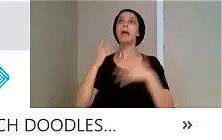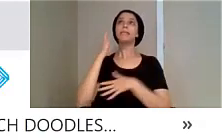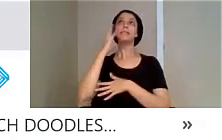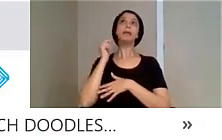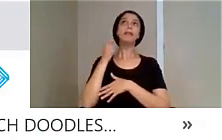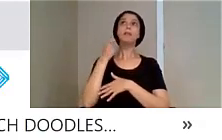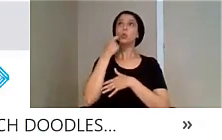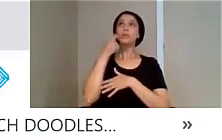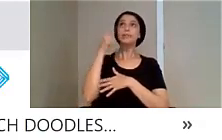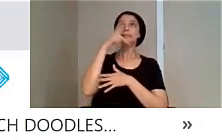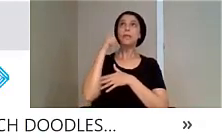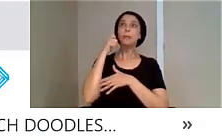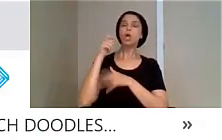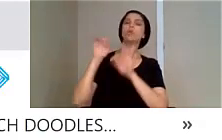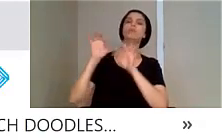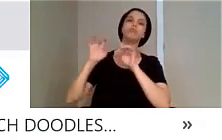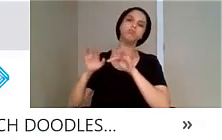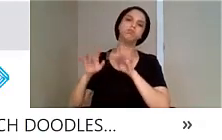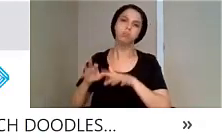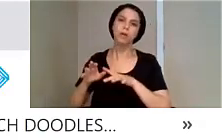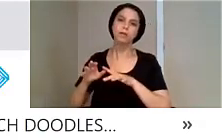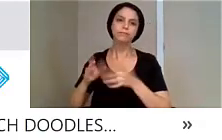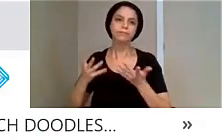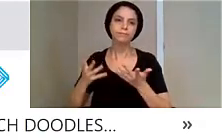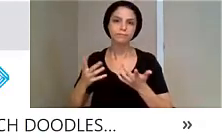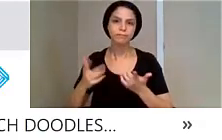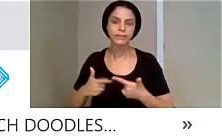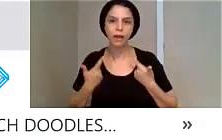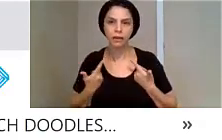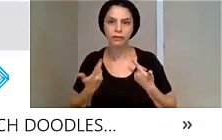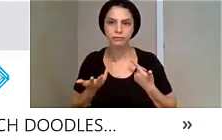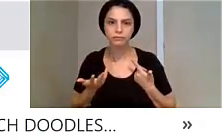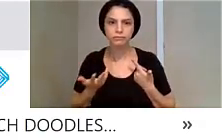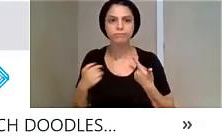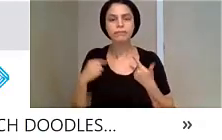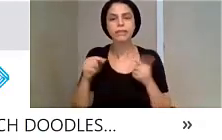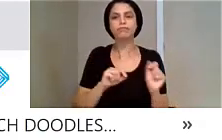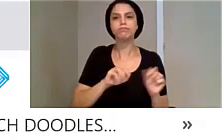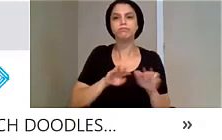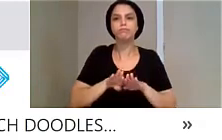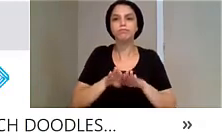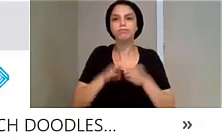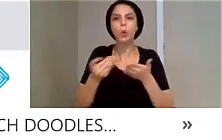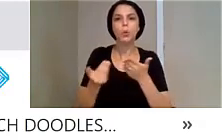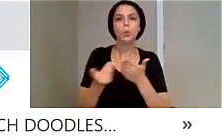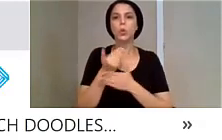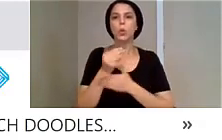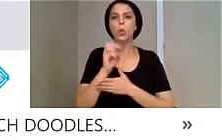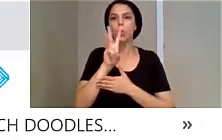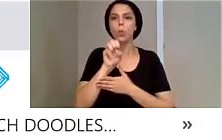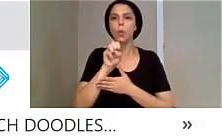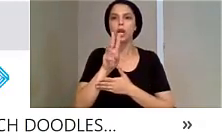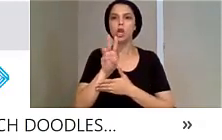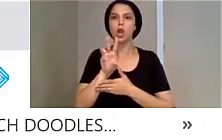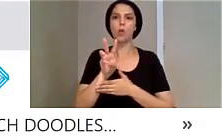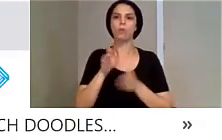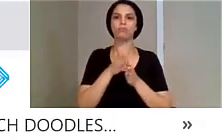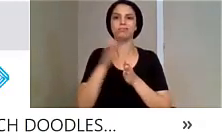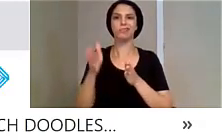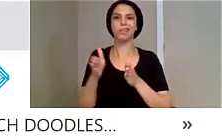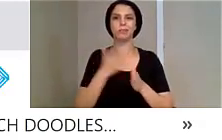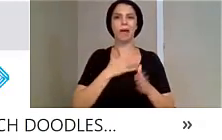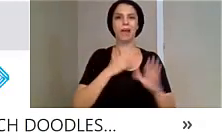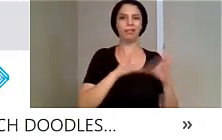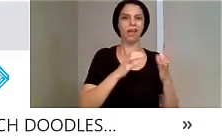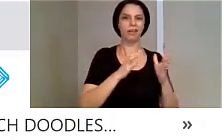summer. And it's live for me. And it did open up in its own window right next to the course. So here I'm in my